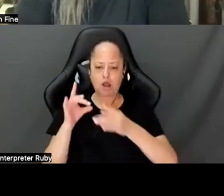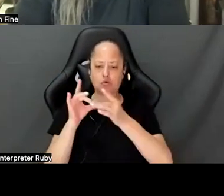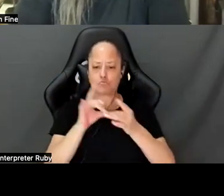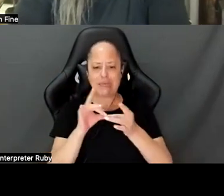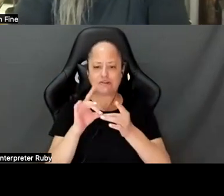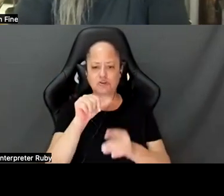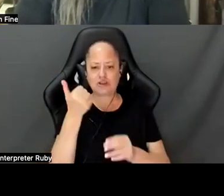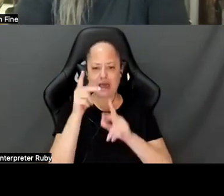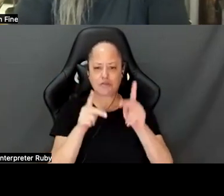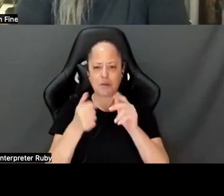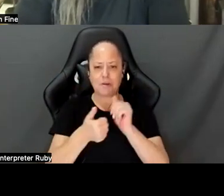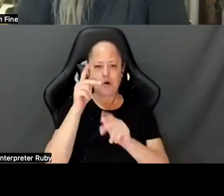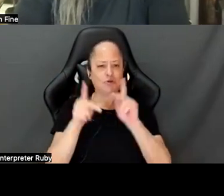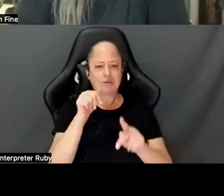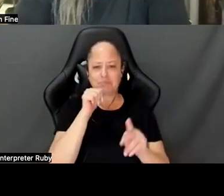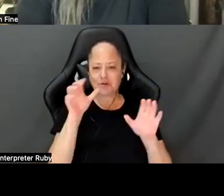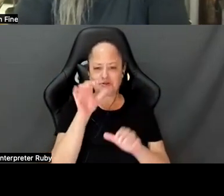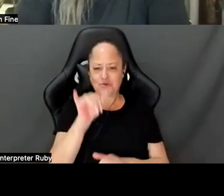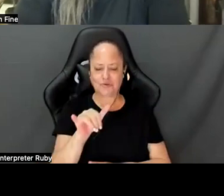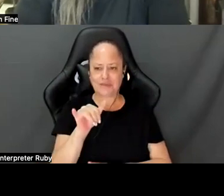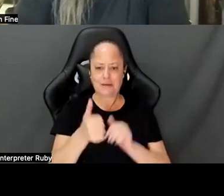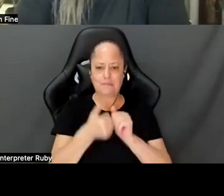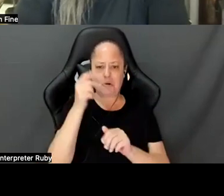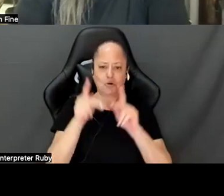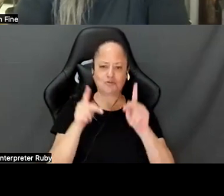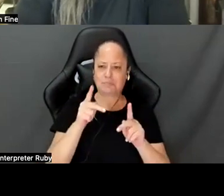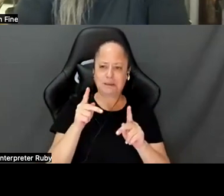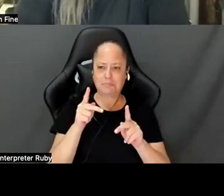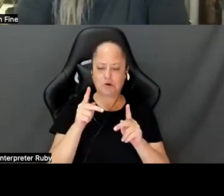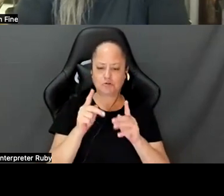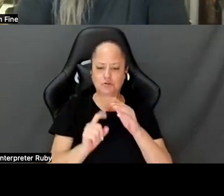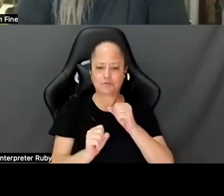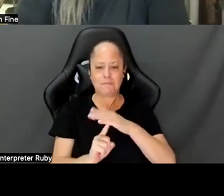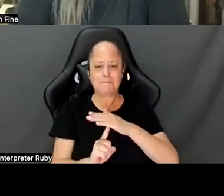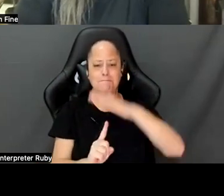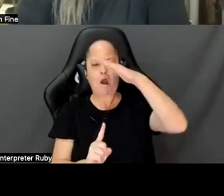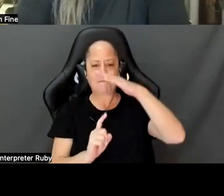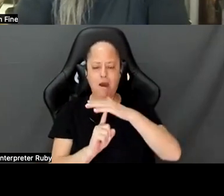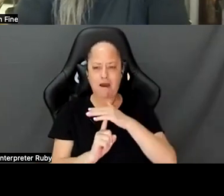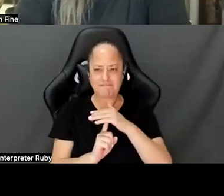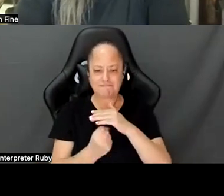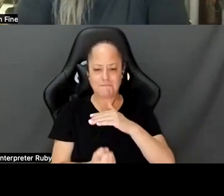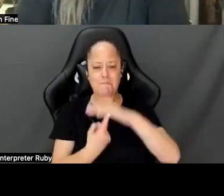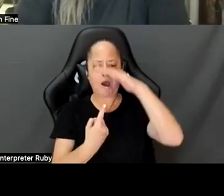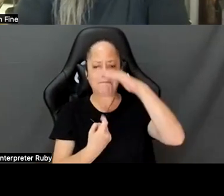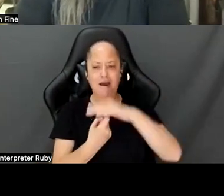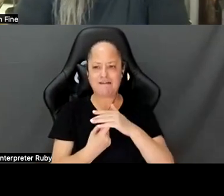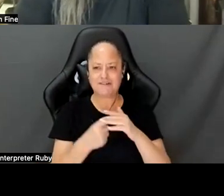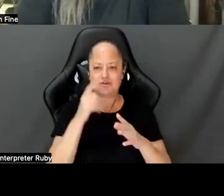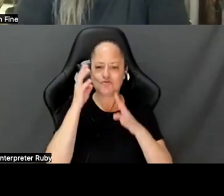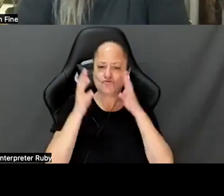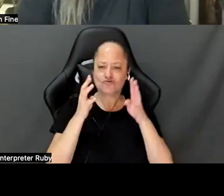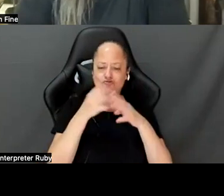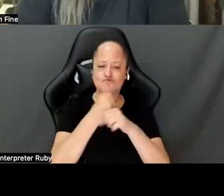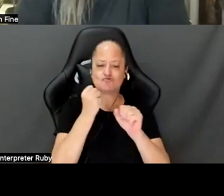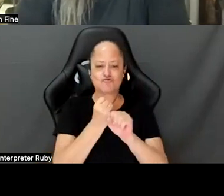people. And most people aren't going to do that. Most people, if they're just popping off, will be creating exactly what you said, this like